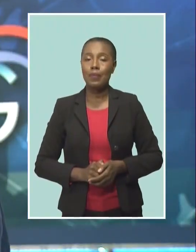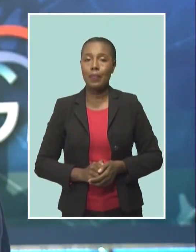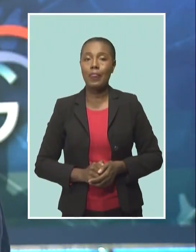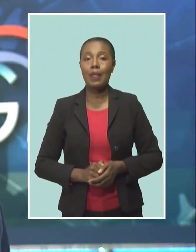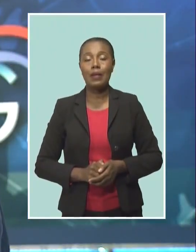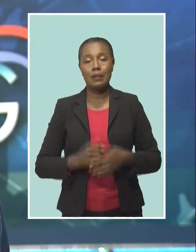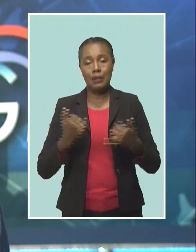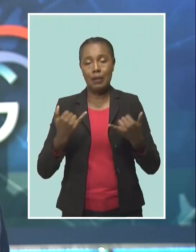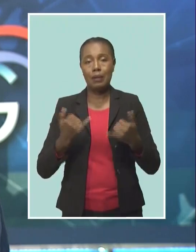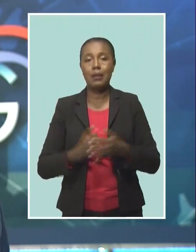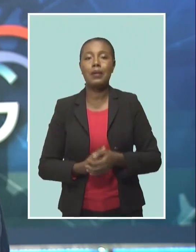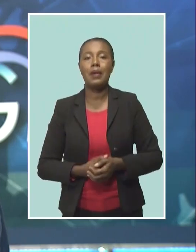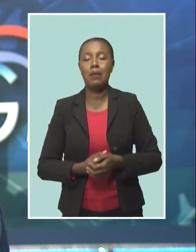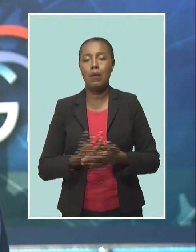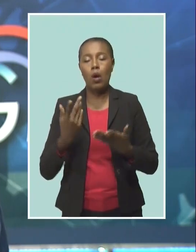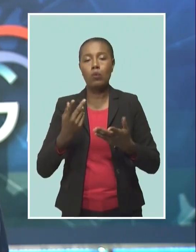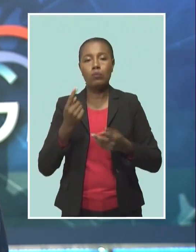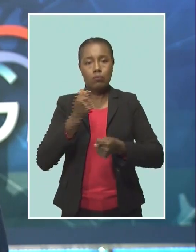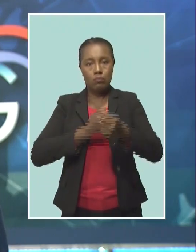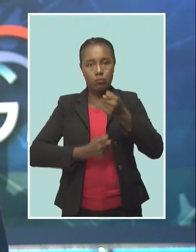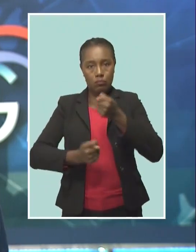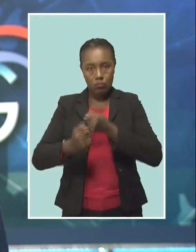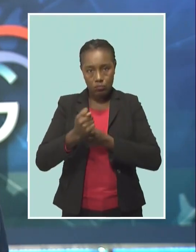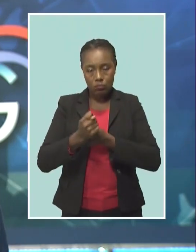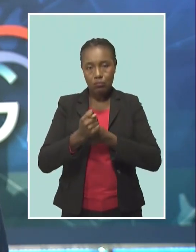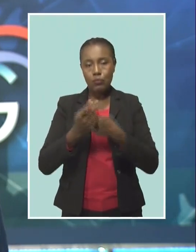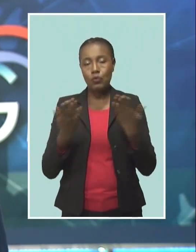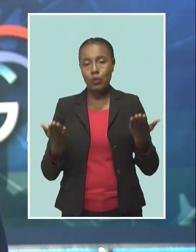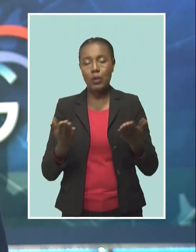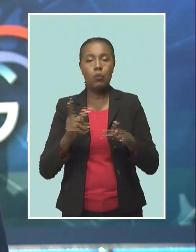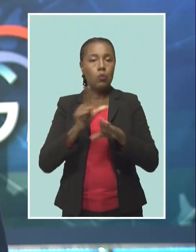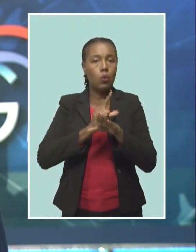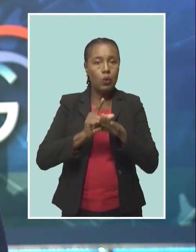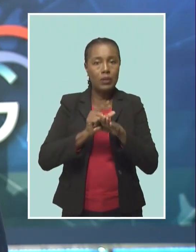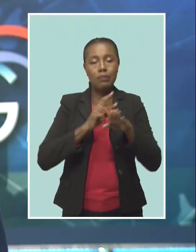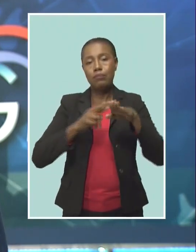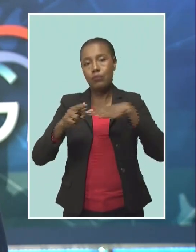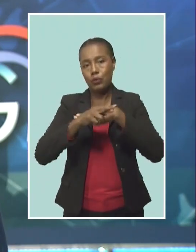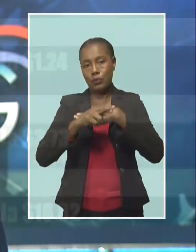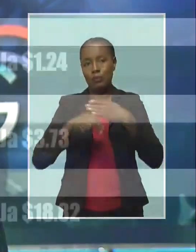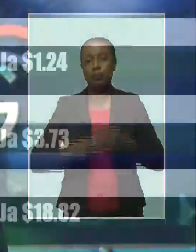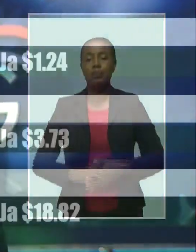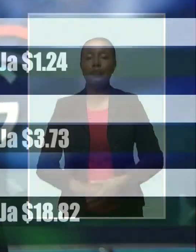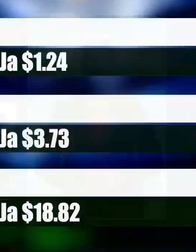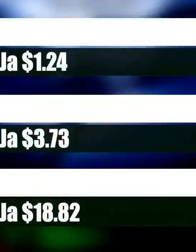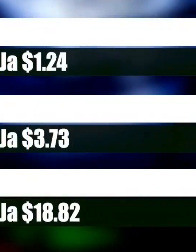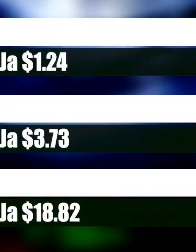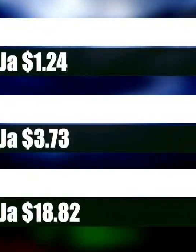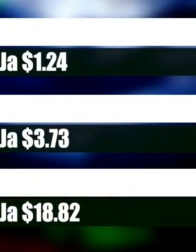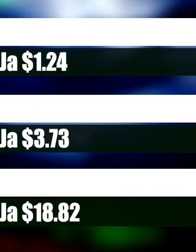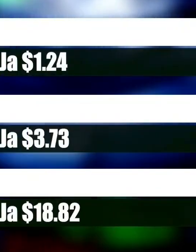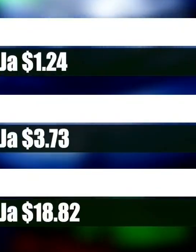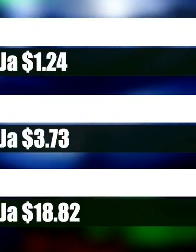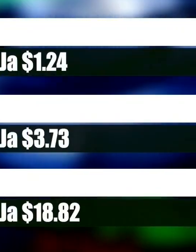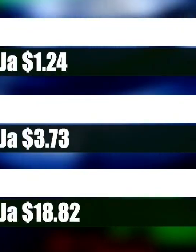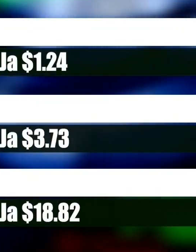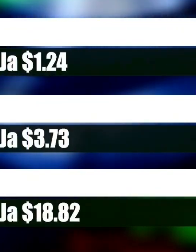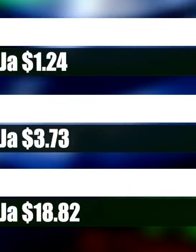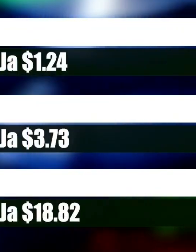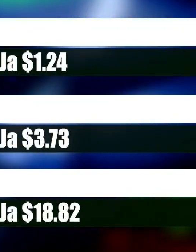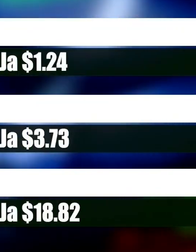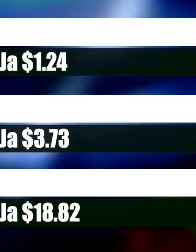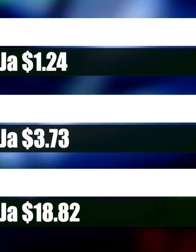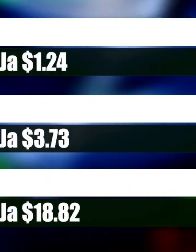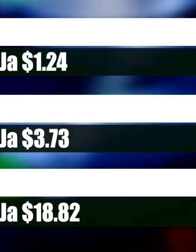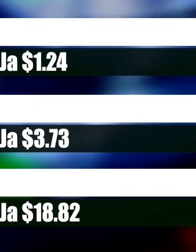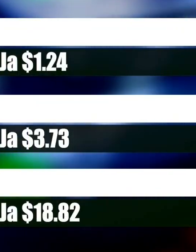Time now for a look at how stocks performed locally and regionally today. In Jamaica, Victon Energy Limited,